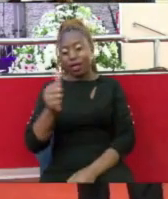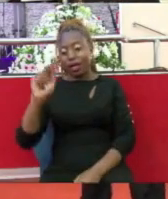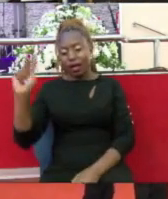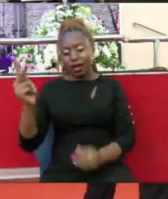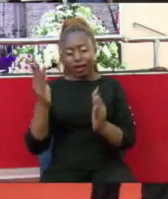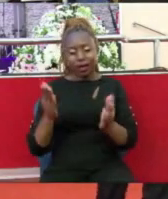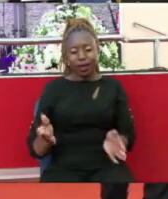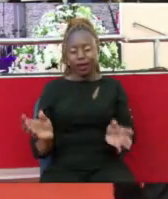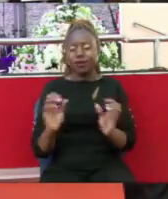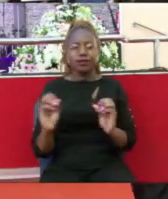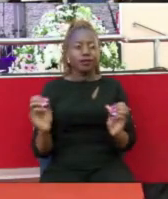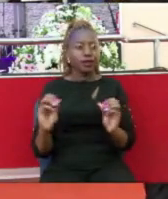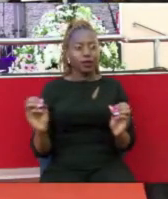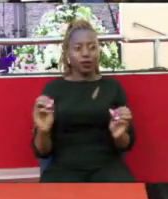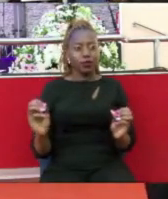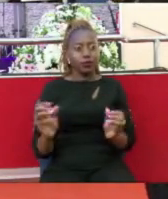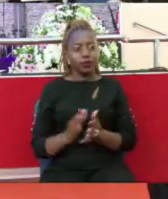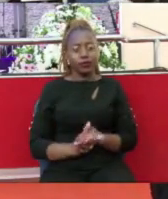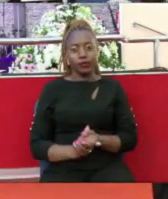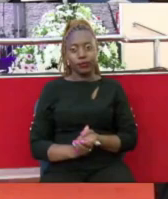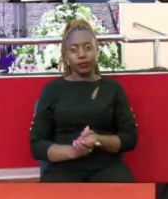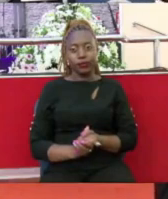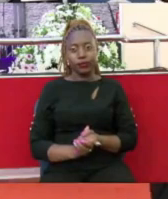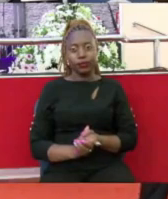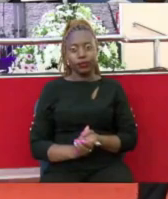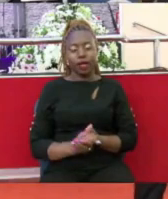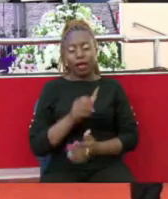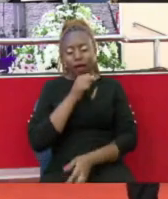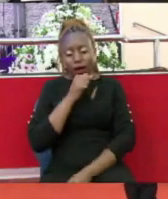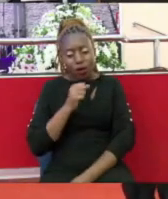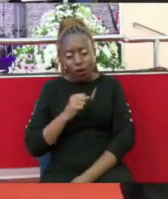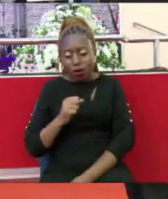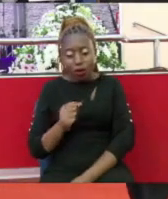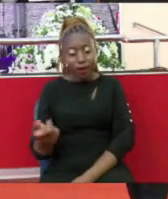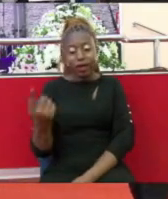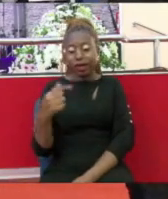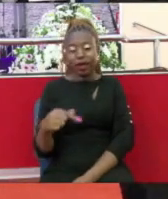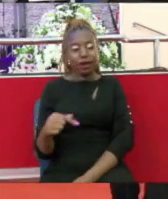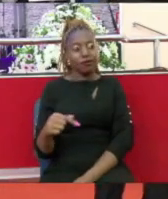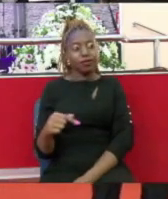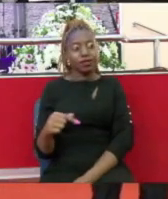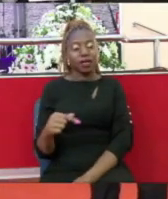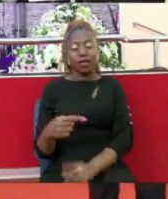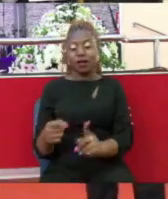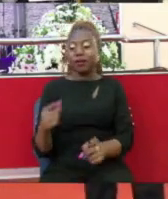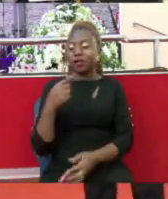Kenyans. An old man comes there. No, unamwambia kuja next